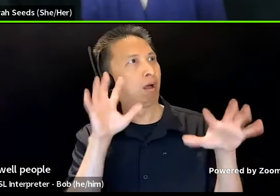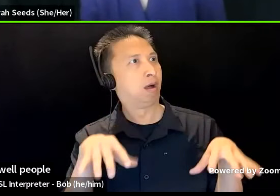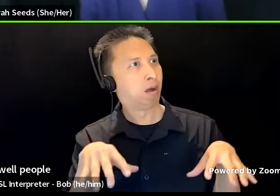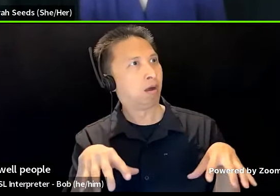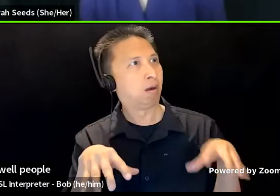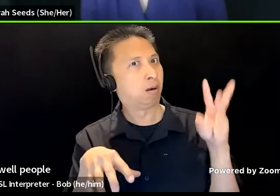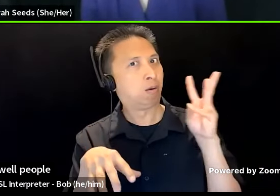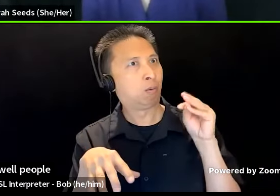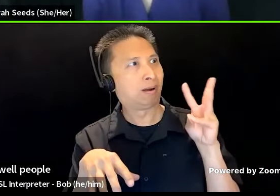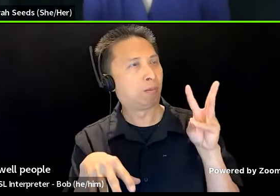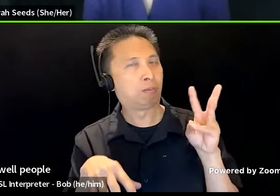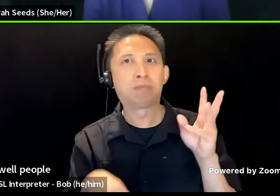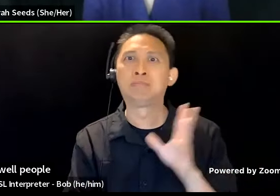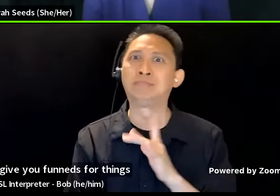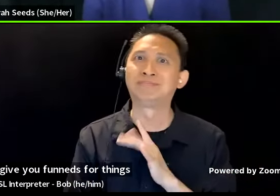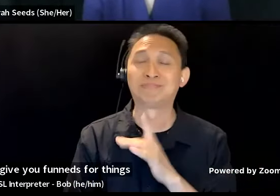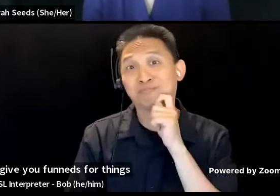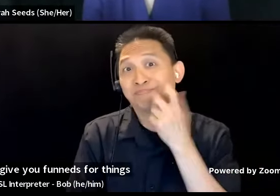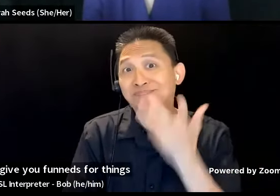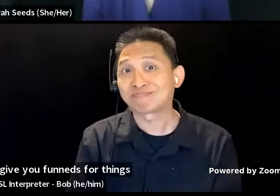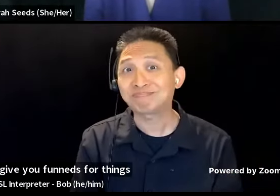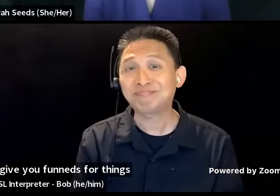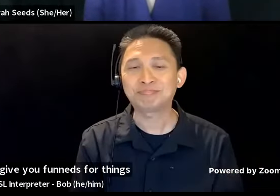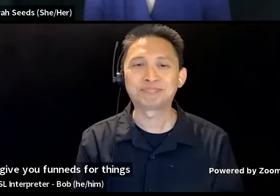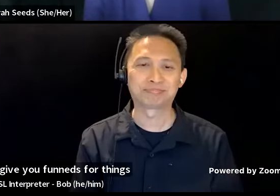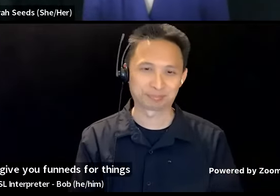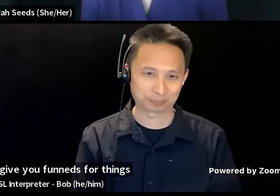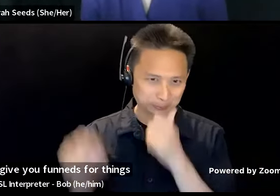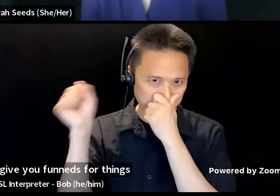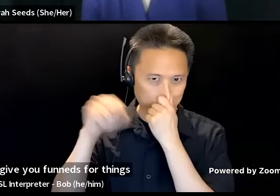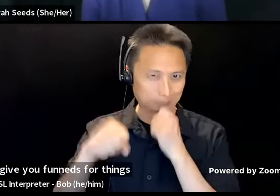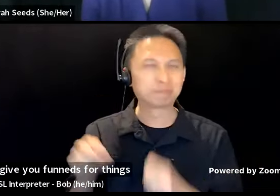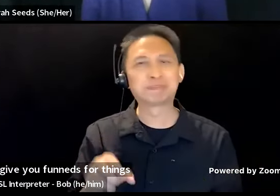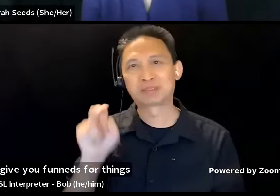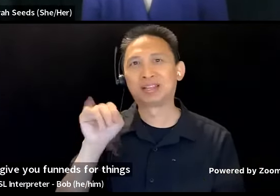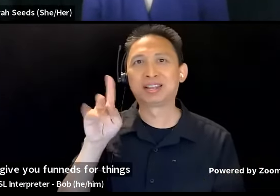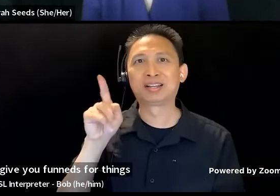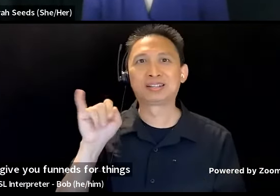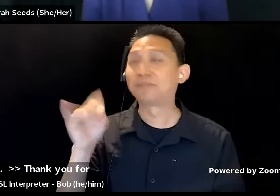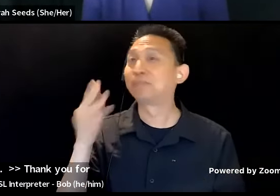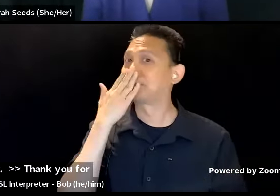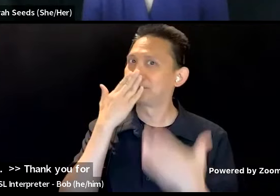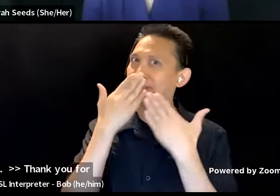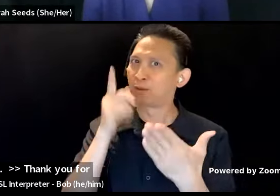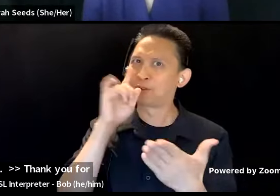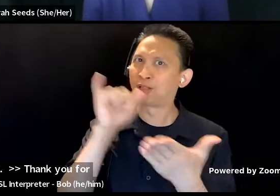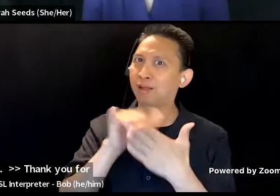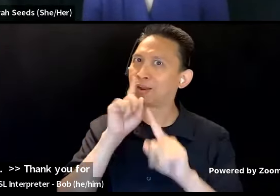know? So yeah, recommend it. That's awesome. No, thank you for that, because